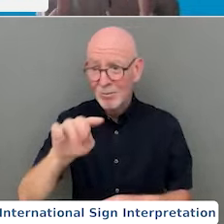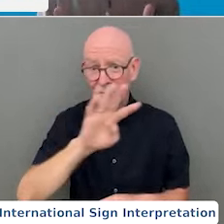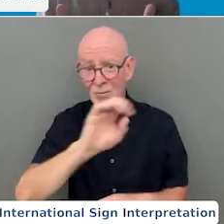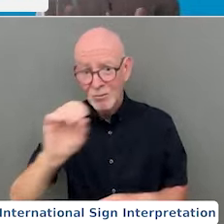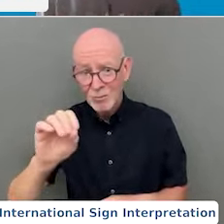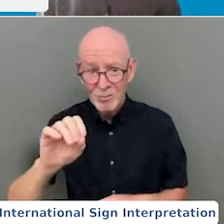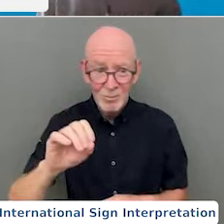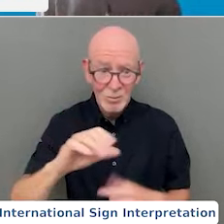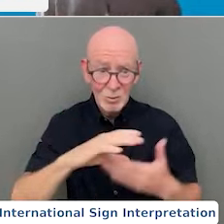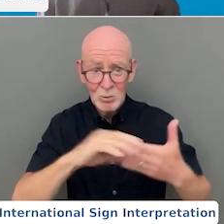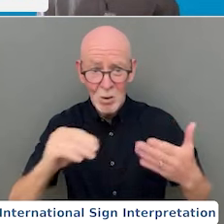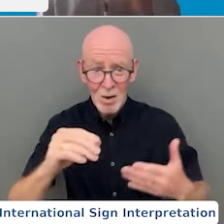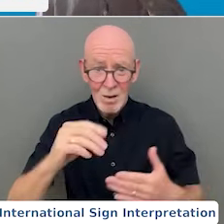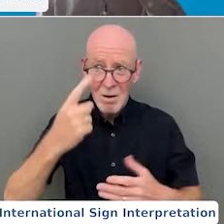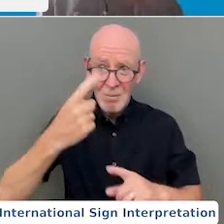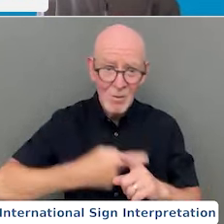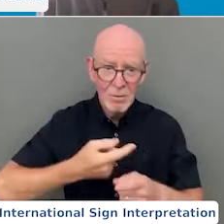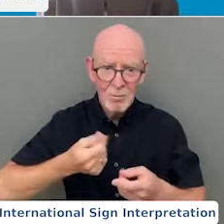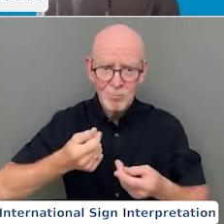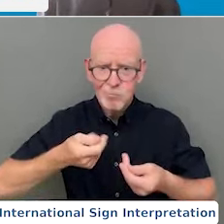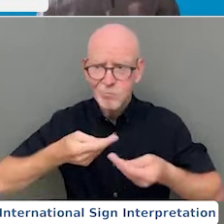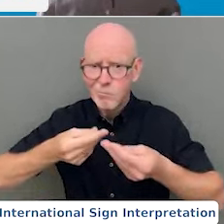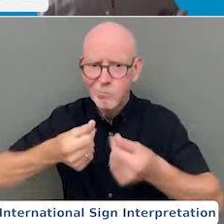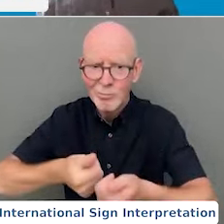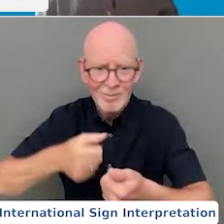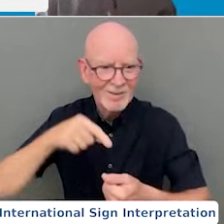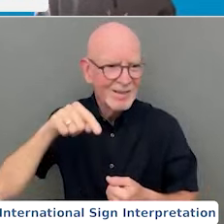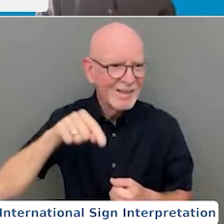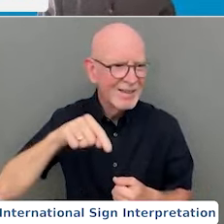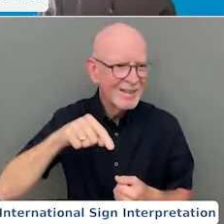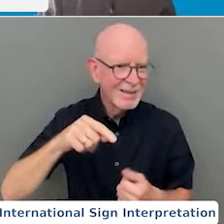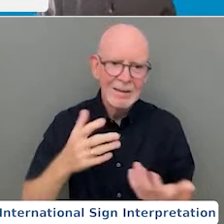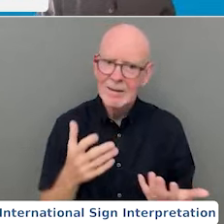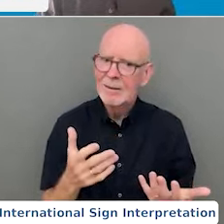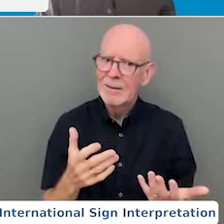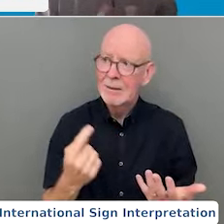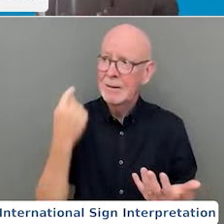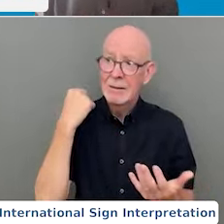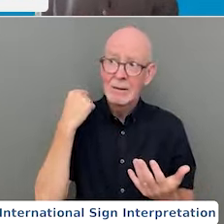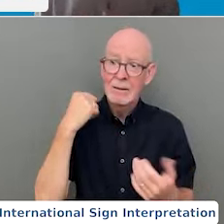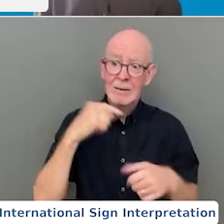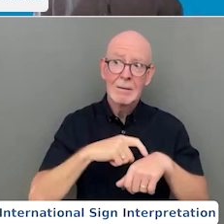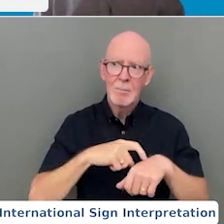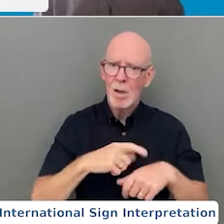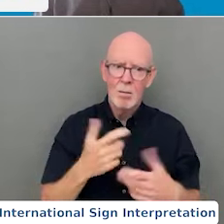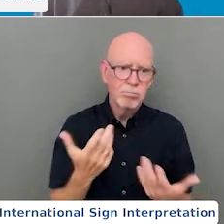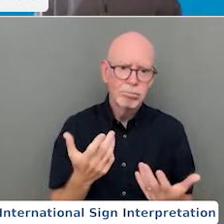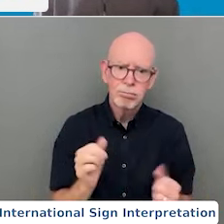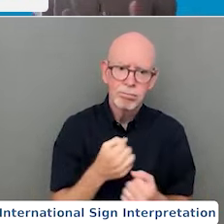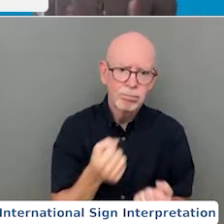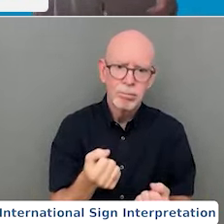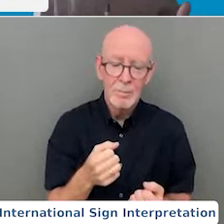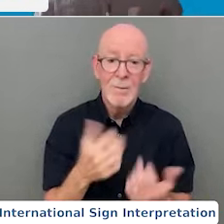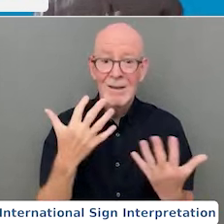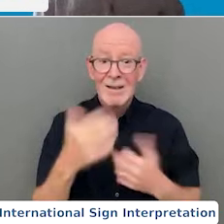use a lot of taxi. And this taxi would cost from around 300 to 400 US dollar a